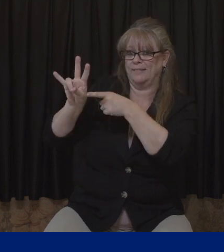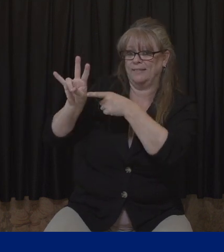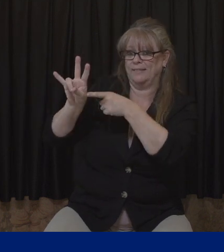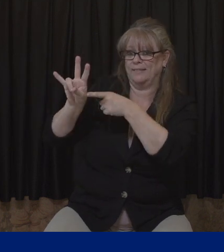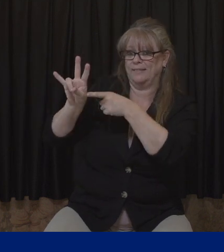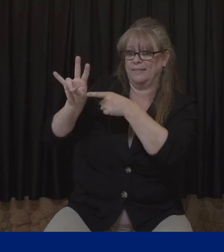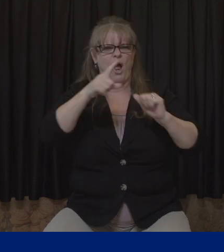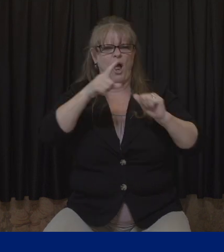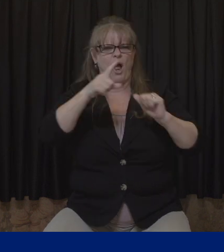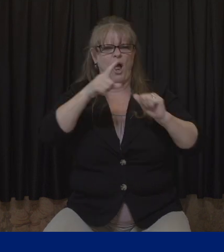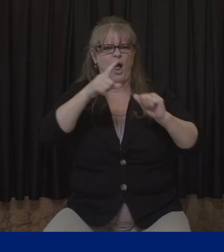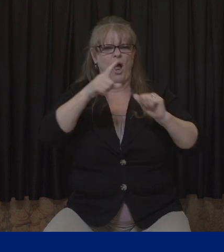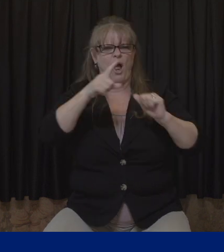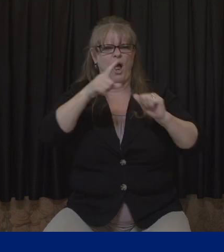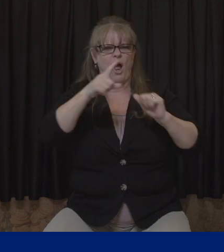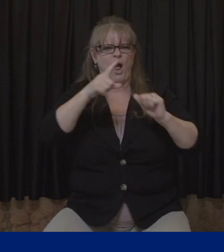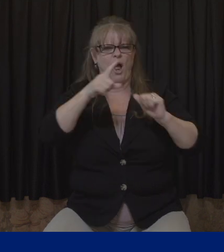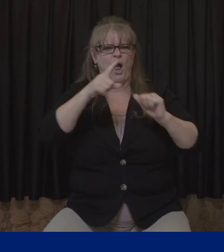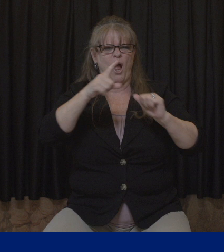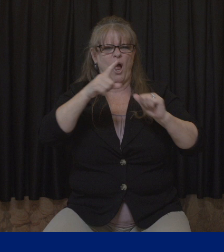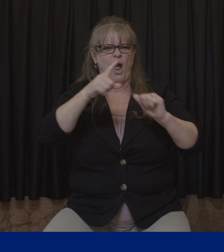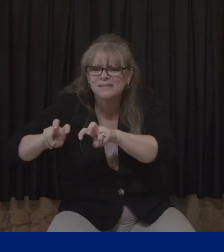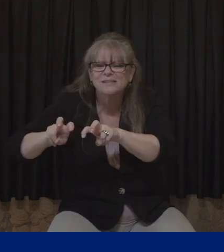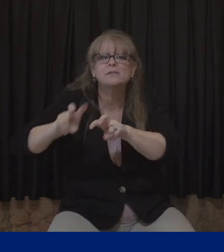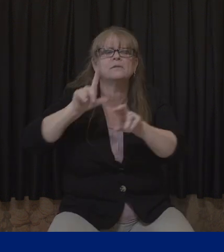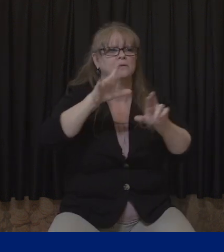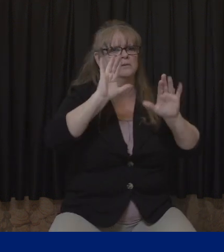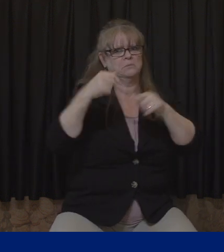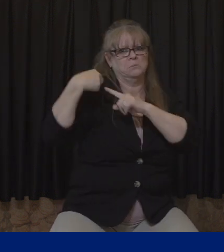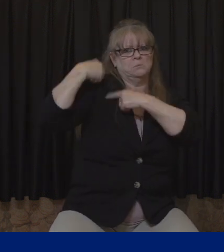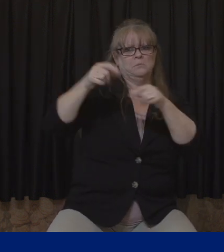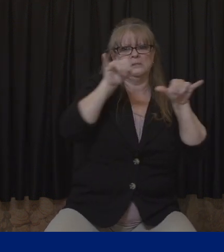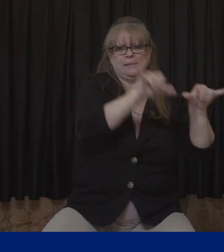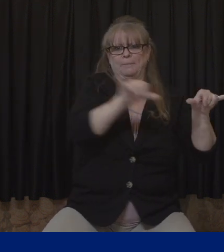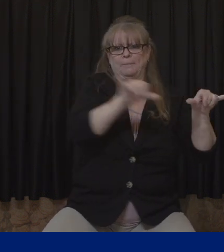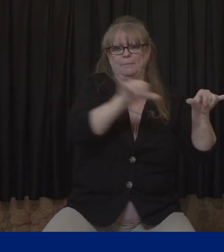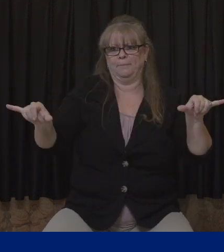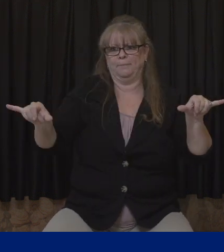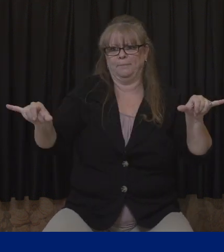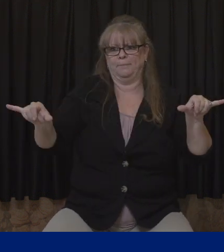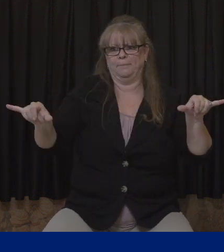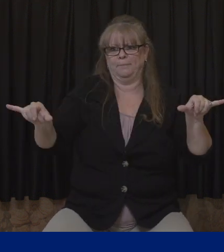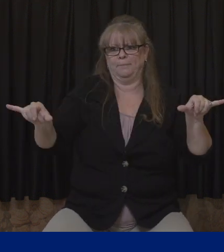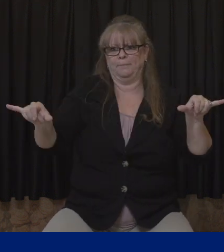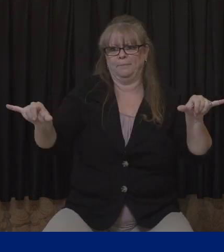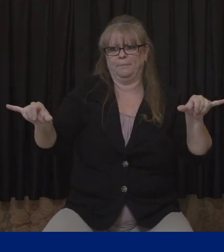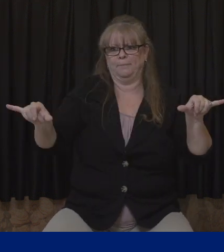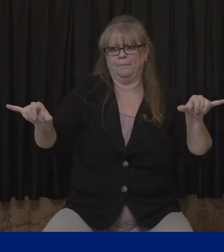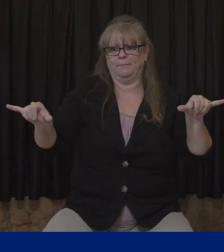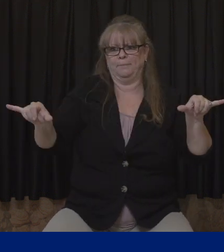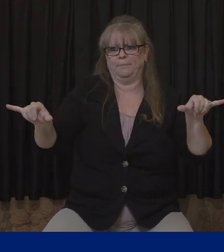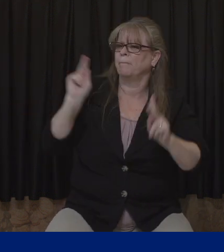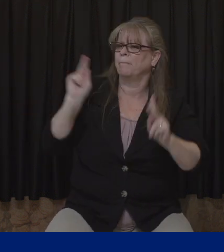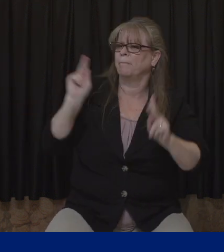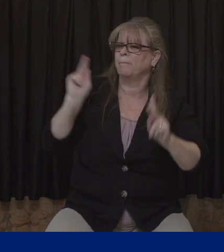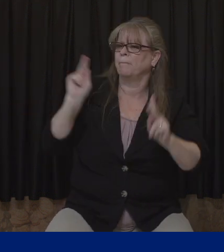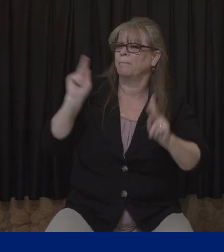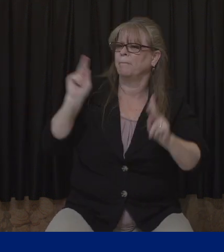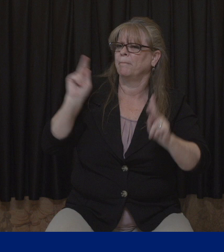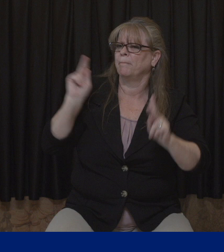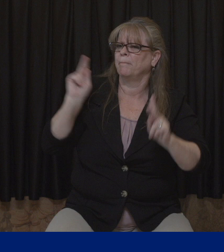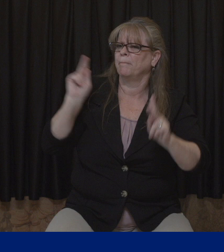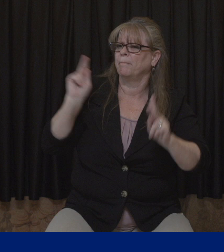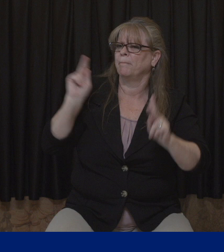of, and I completely understand this, people wanted to think that there was even more light at the end of this difficult stay-at-home period than there was. Many people